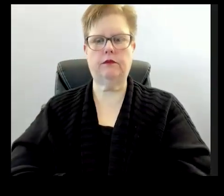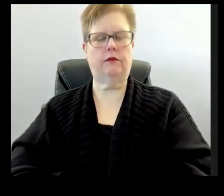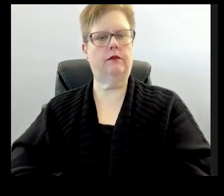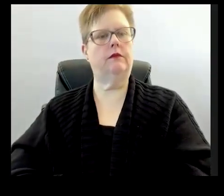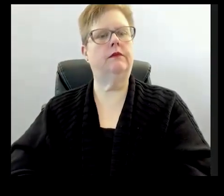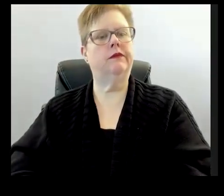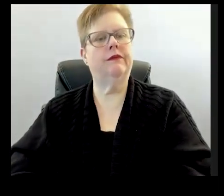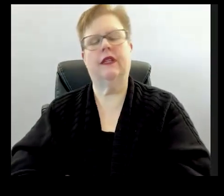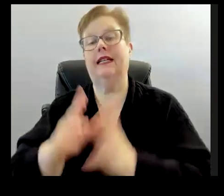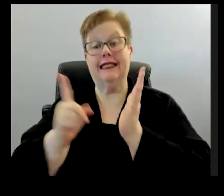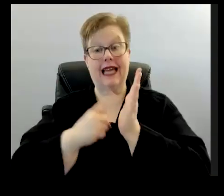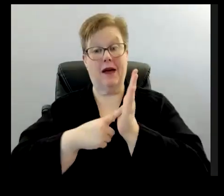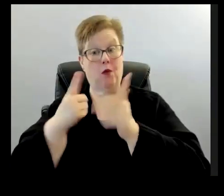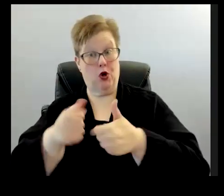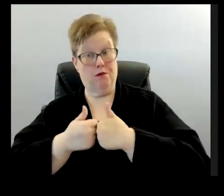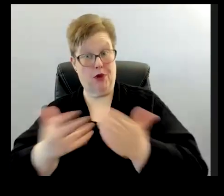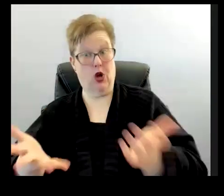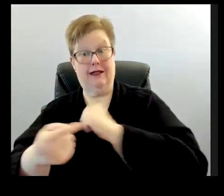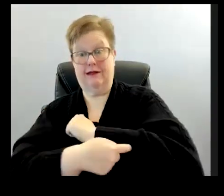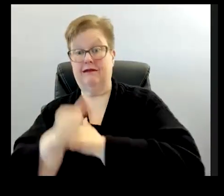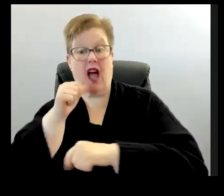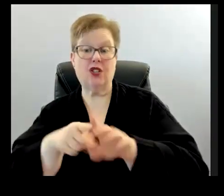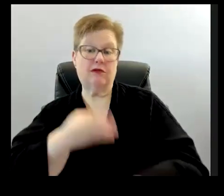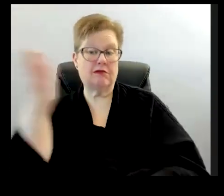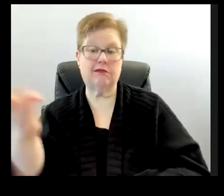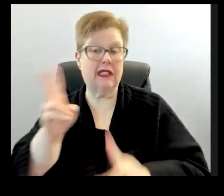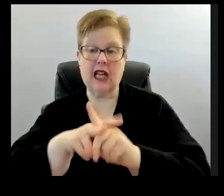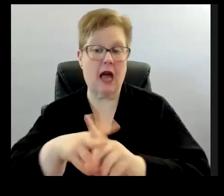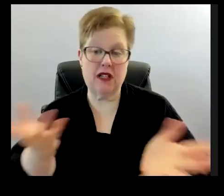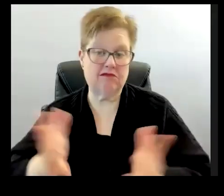Sometimes the temptation when you are burnt out is to just not submit an assignment.